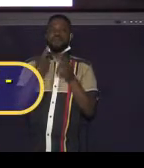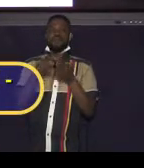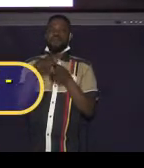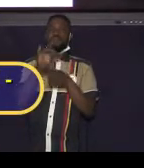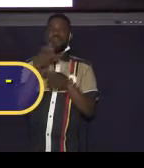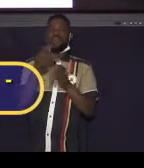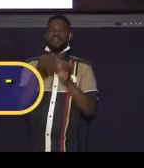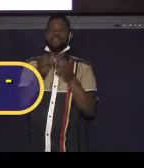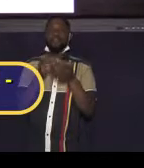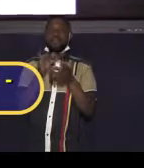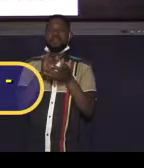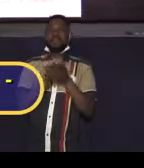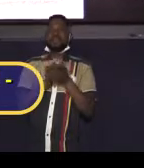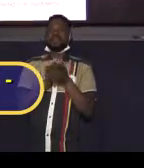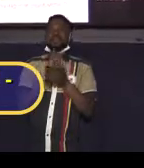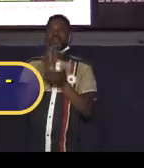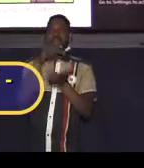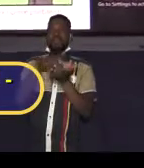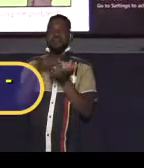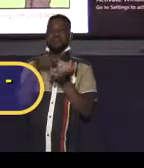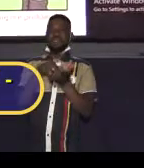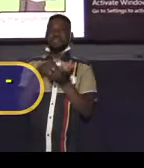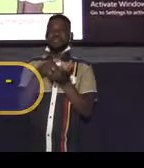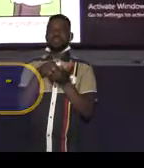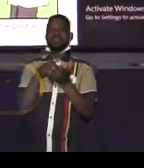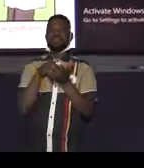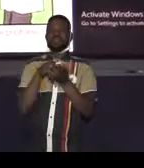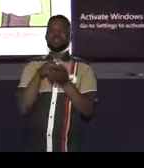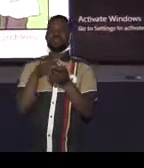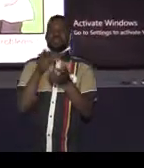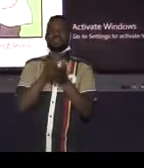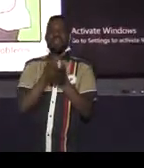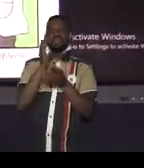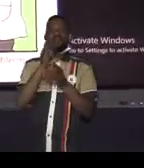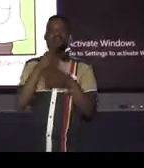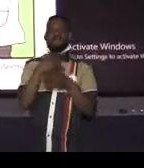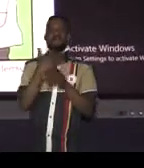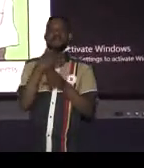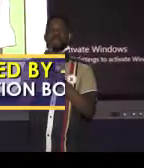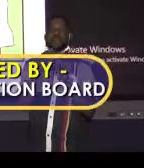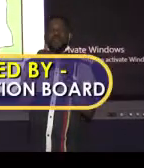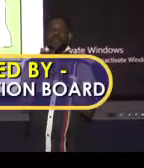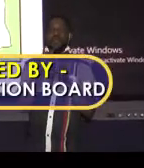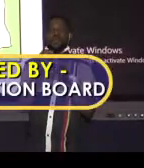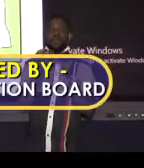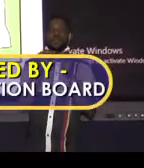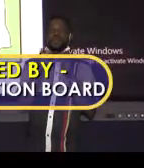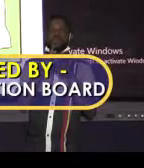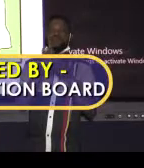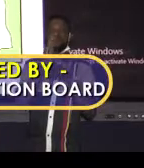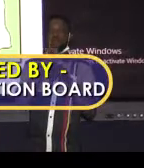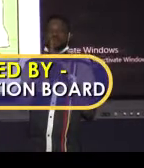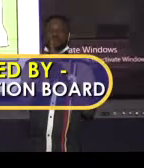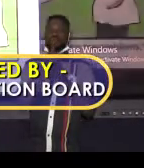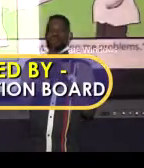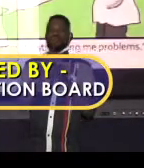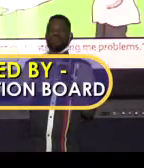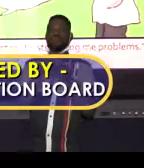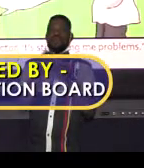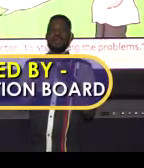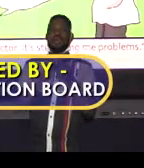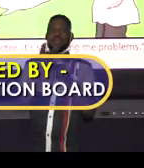the number that A or B or C will represent that will make the whole equation to be true. So let's